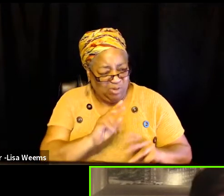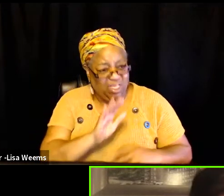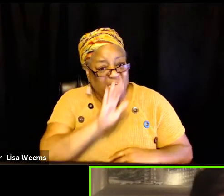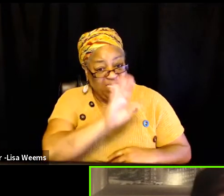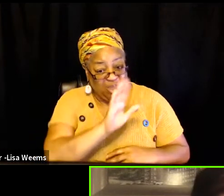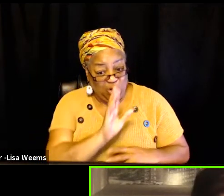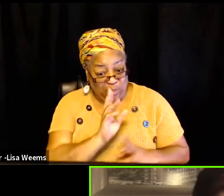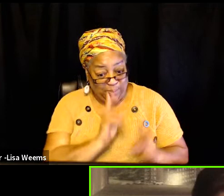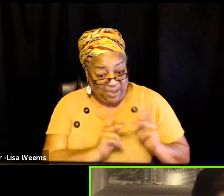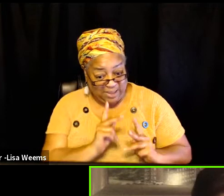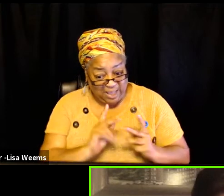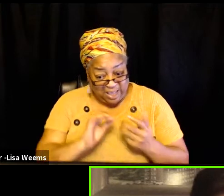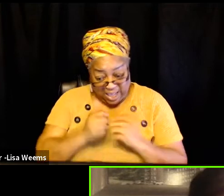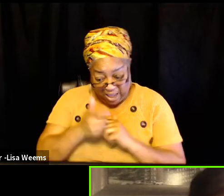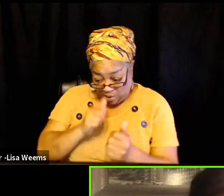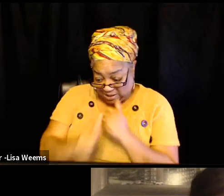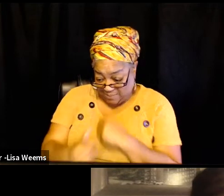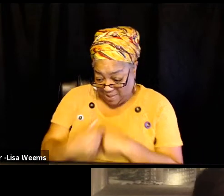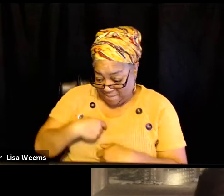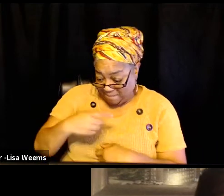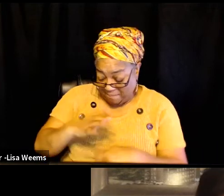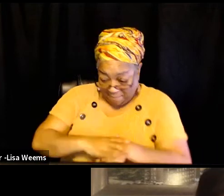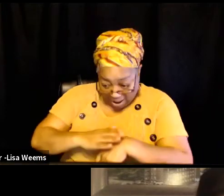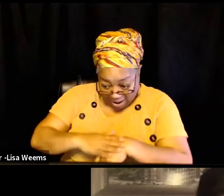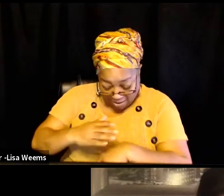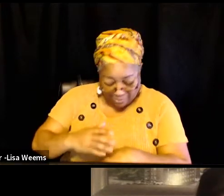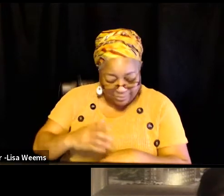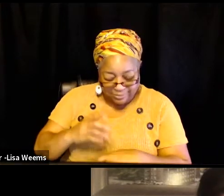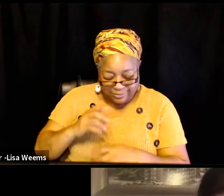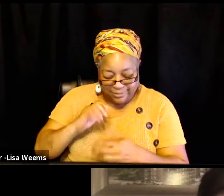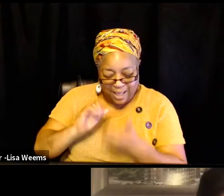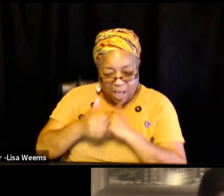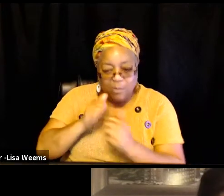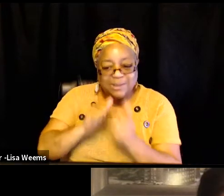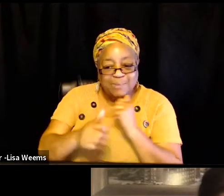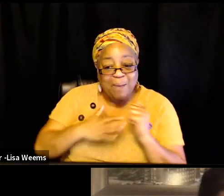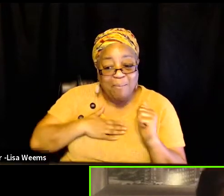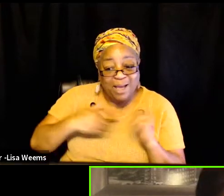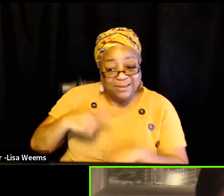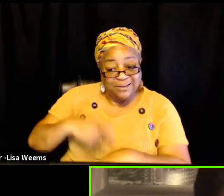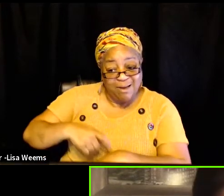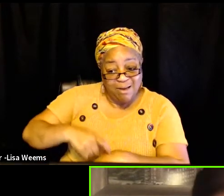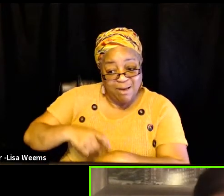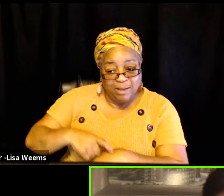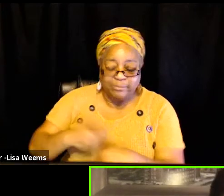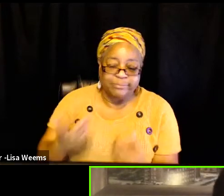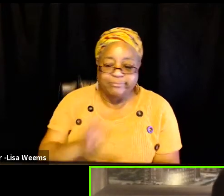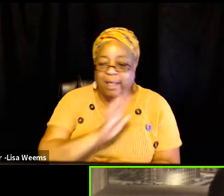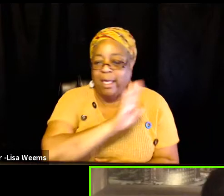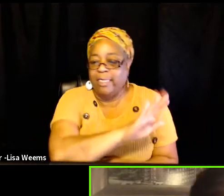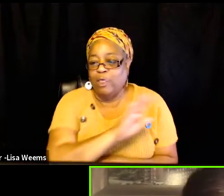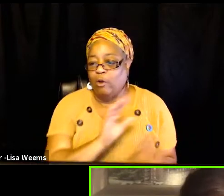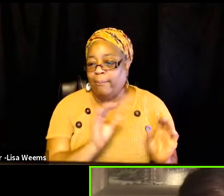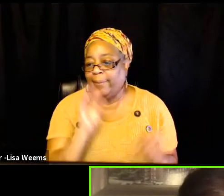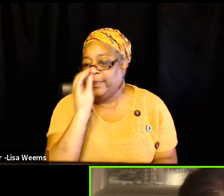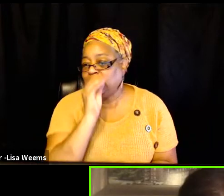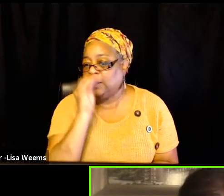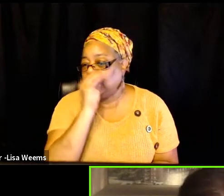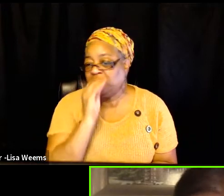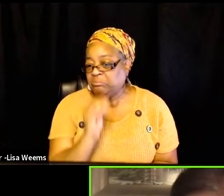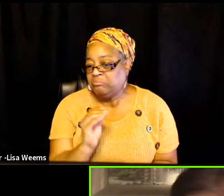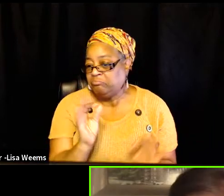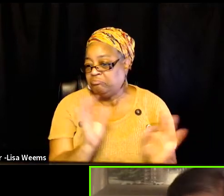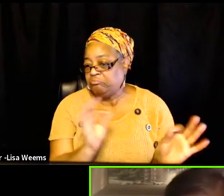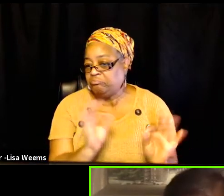was just their opinion. That's it. Let's